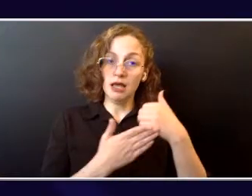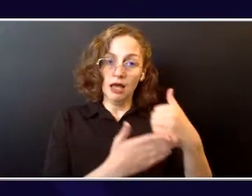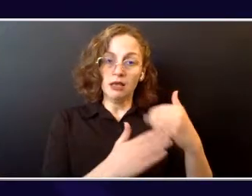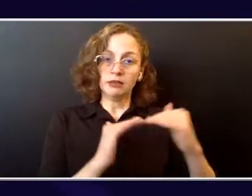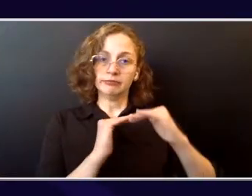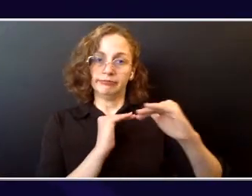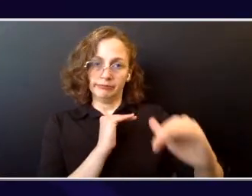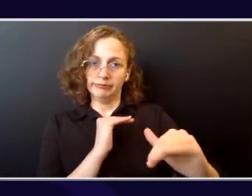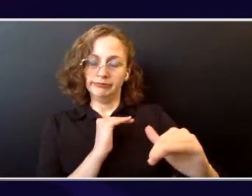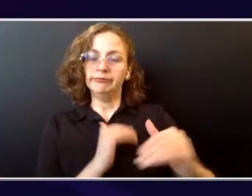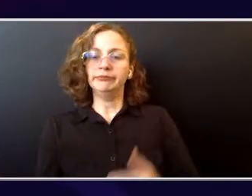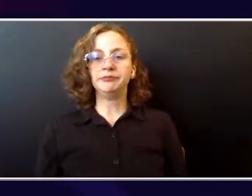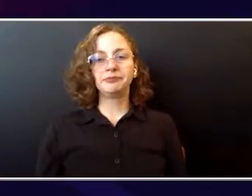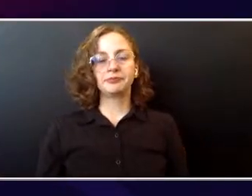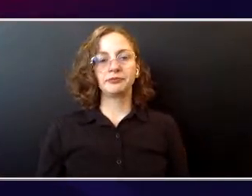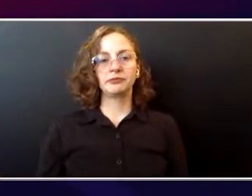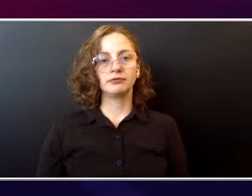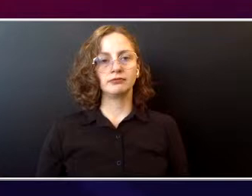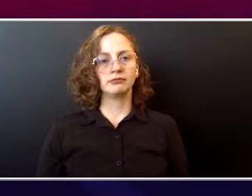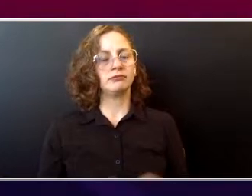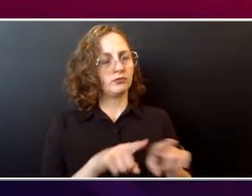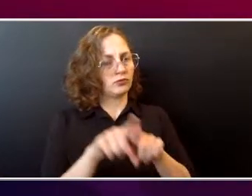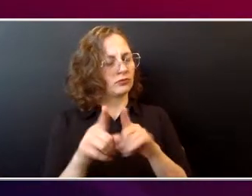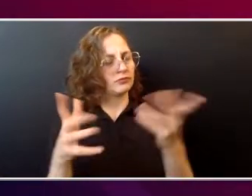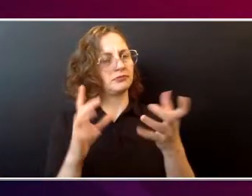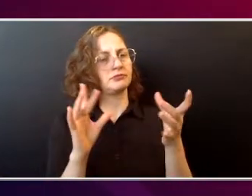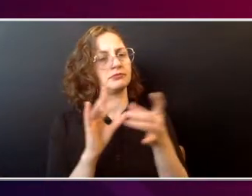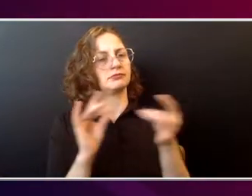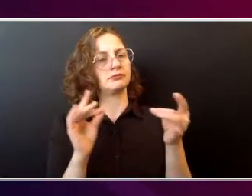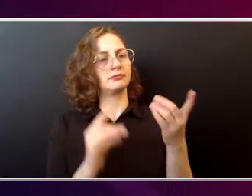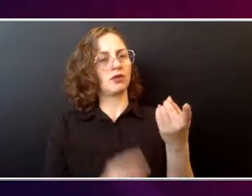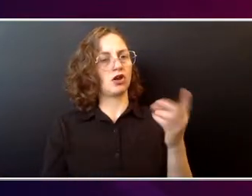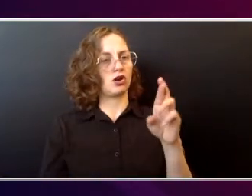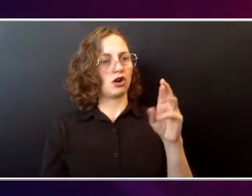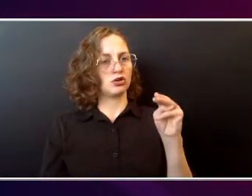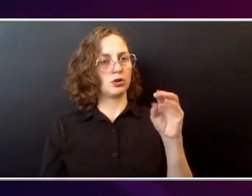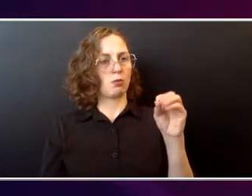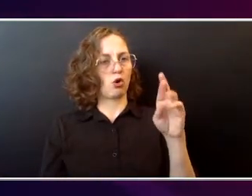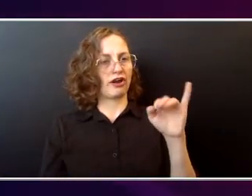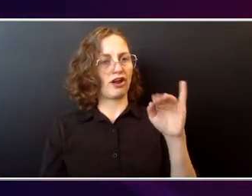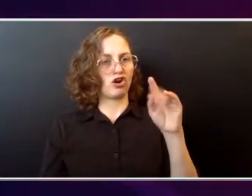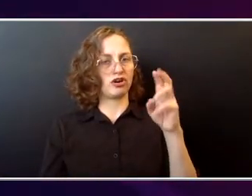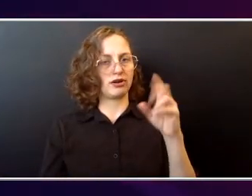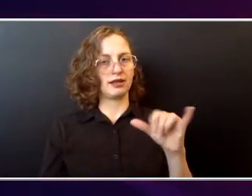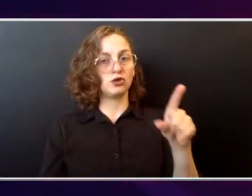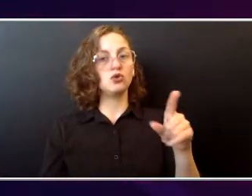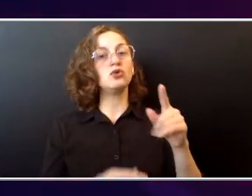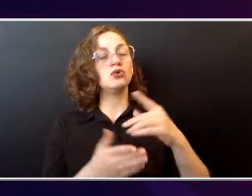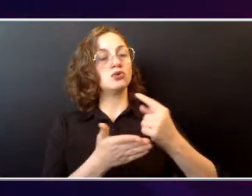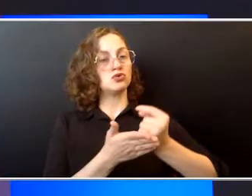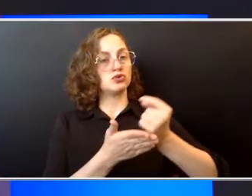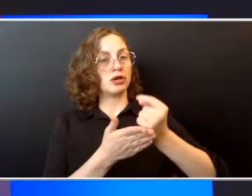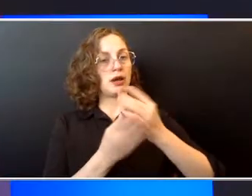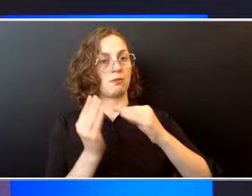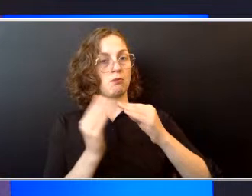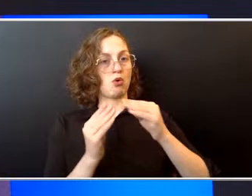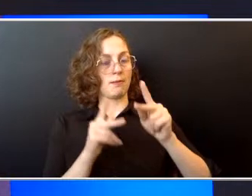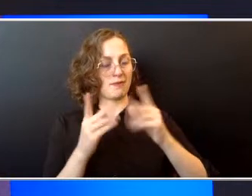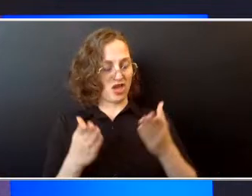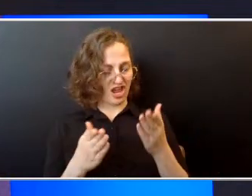also want to point out, Dr. Moriarty, you treat more people here at the health system than Boston,